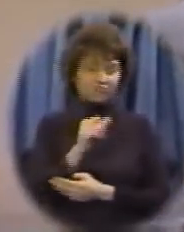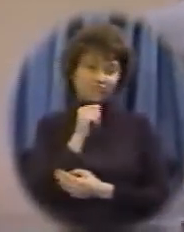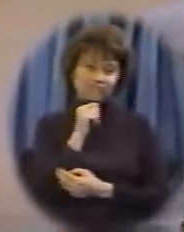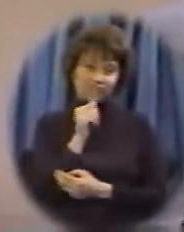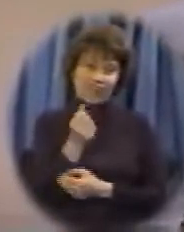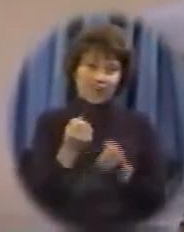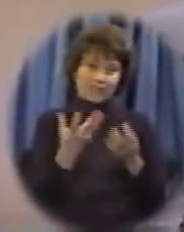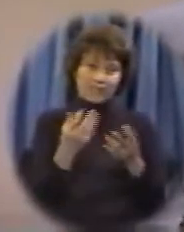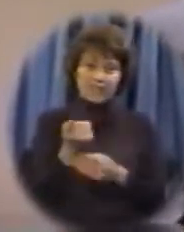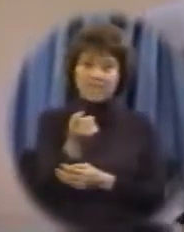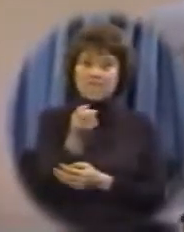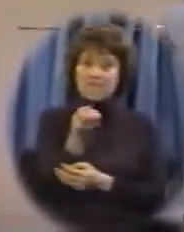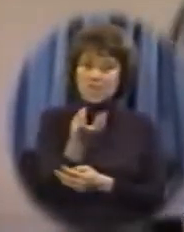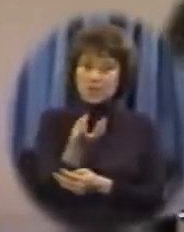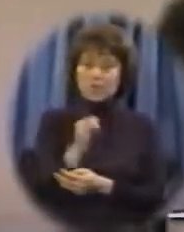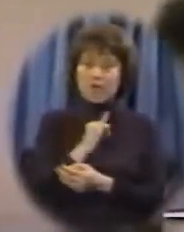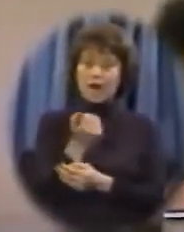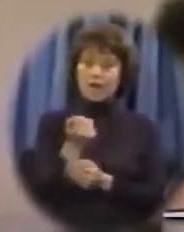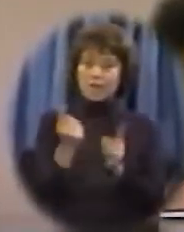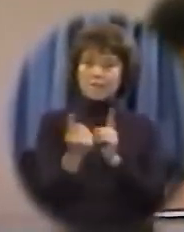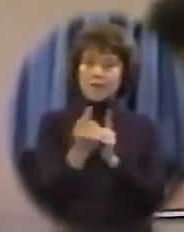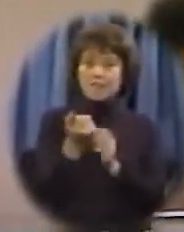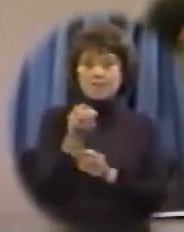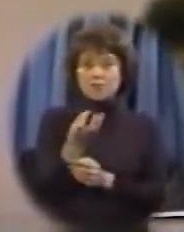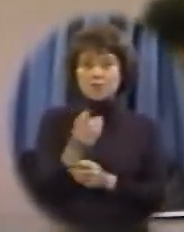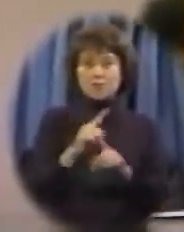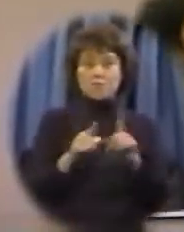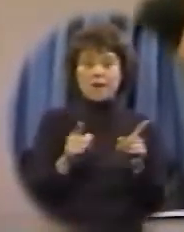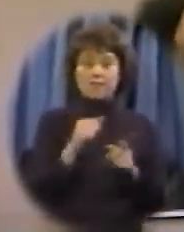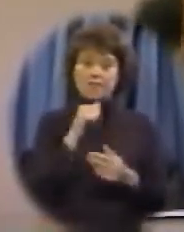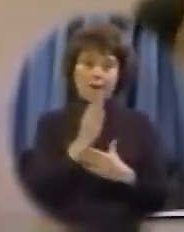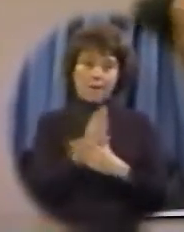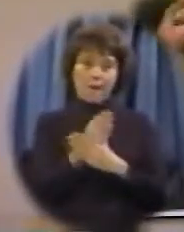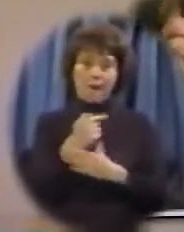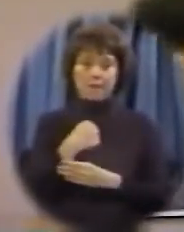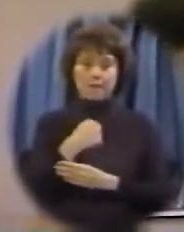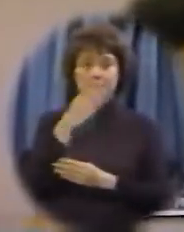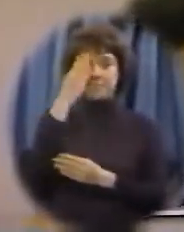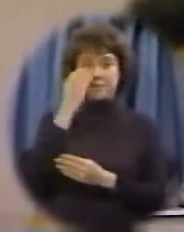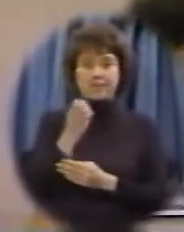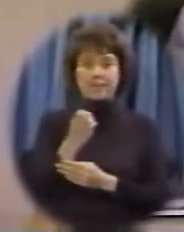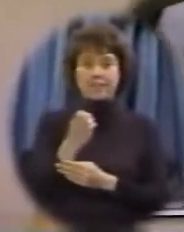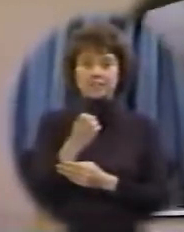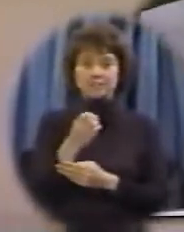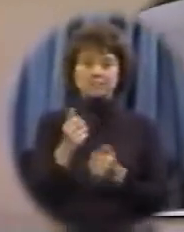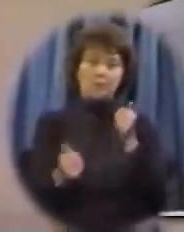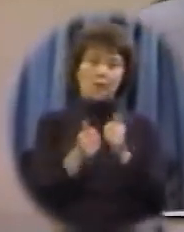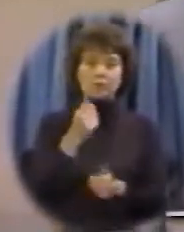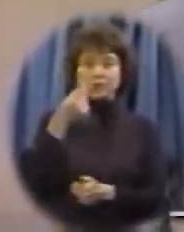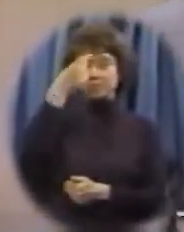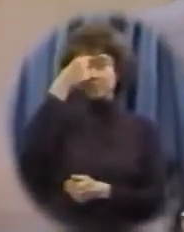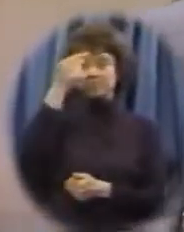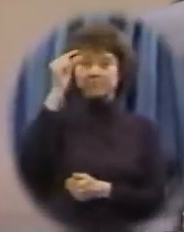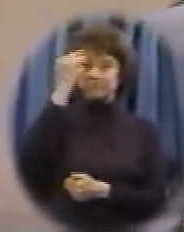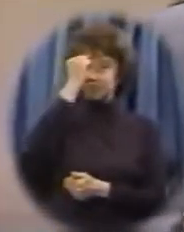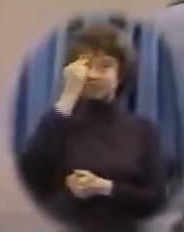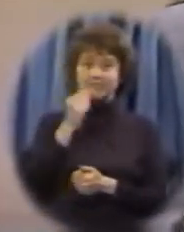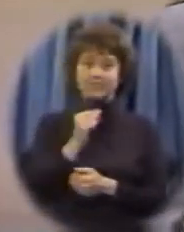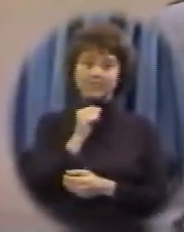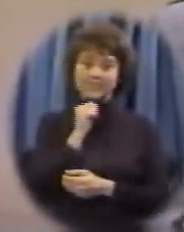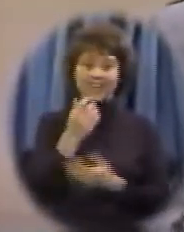hells around over the country, but I never paid them much mind because most of them were so narrow between the eyes, a flea could set a straddle of the bridge